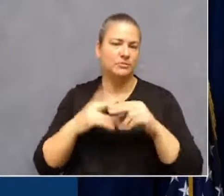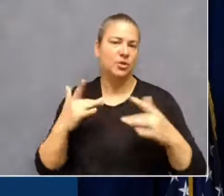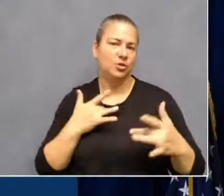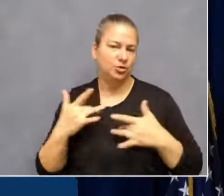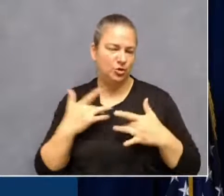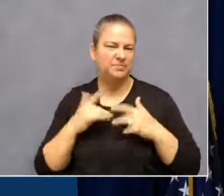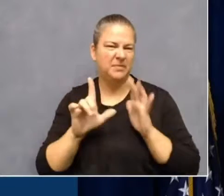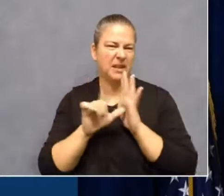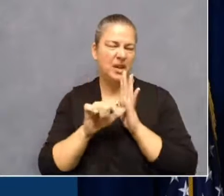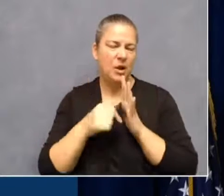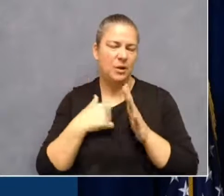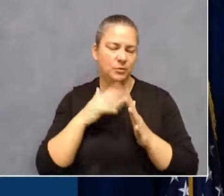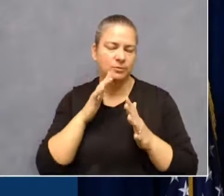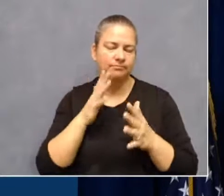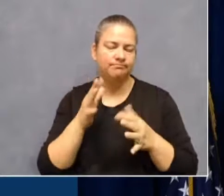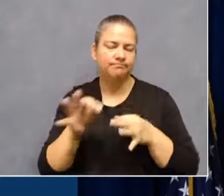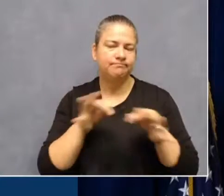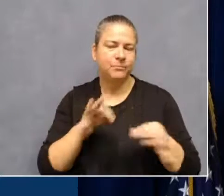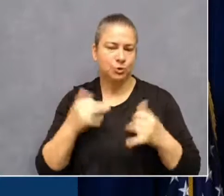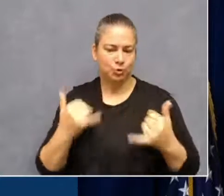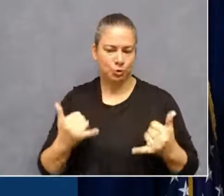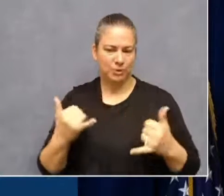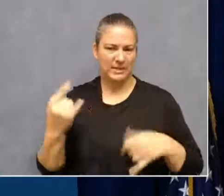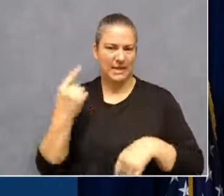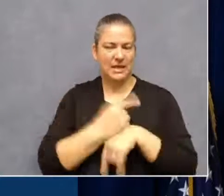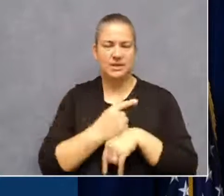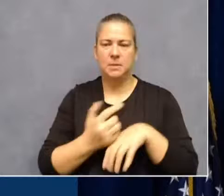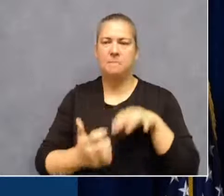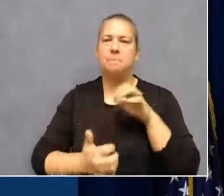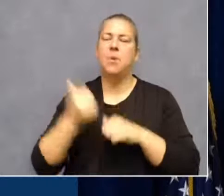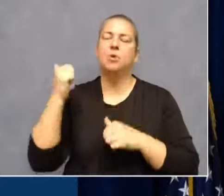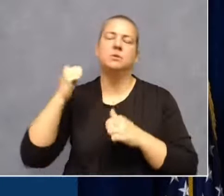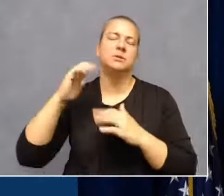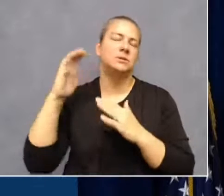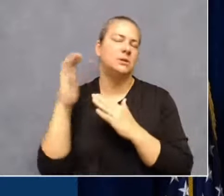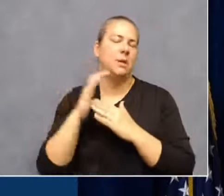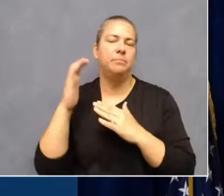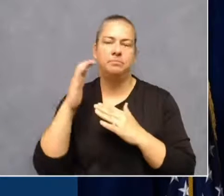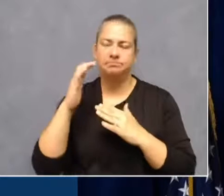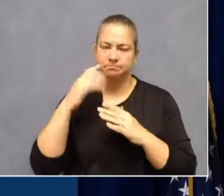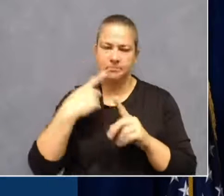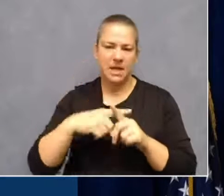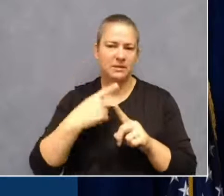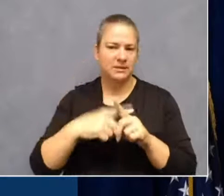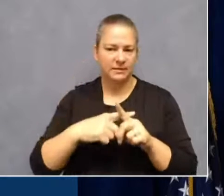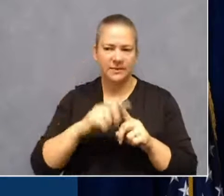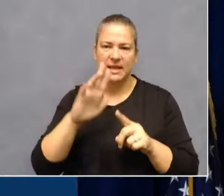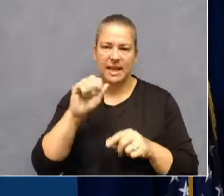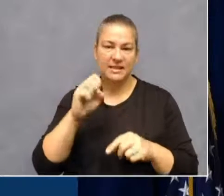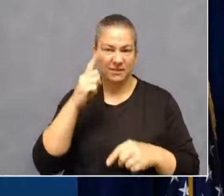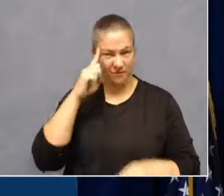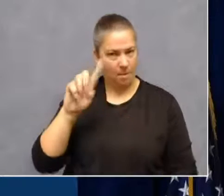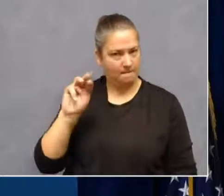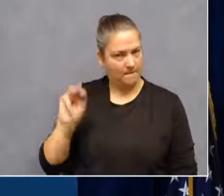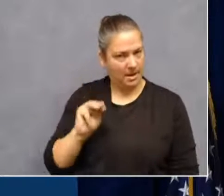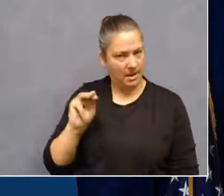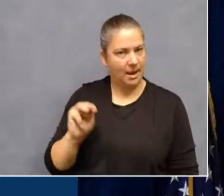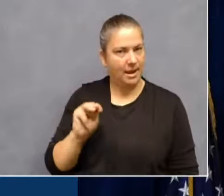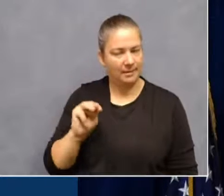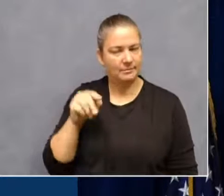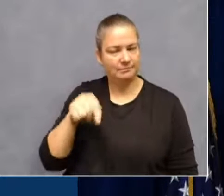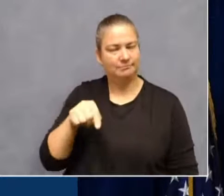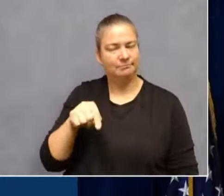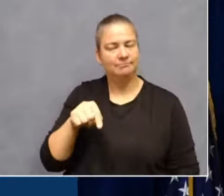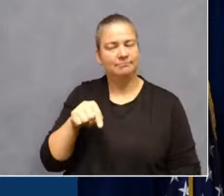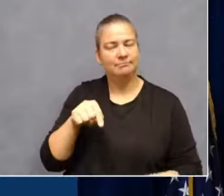about how today is the highest number of positive cases we've ever had on a Monday. So we continue to